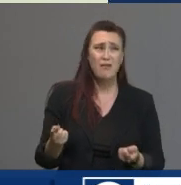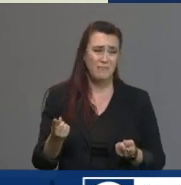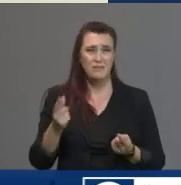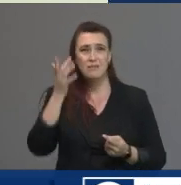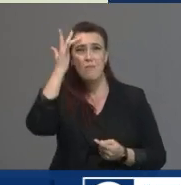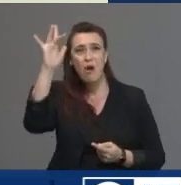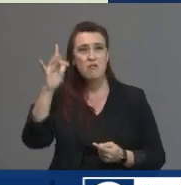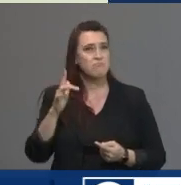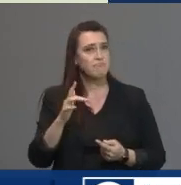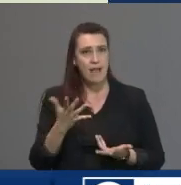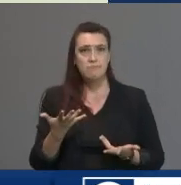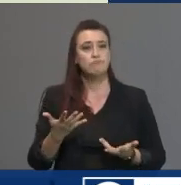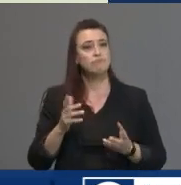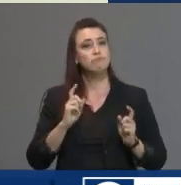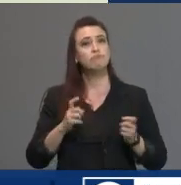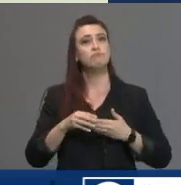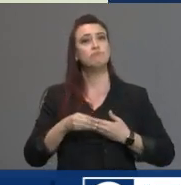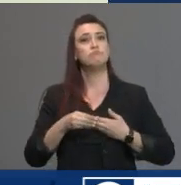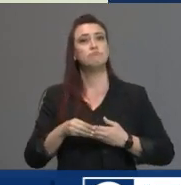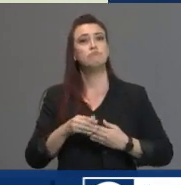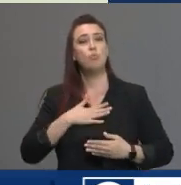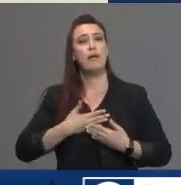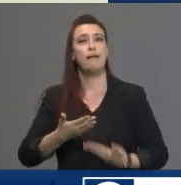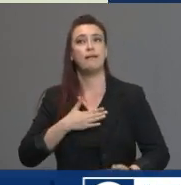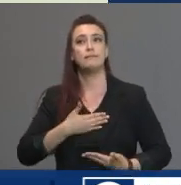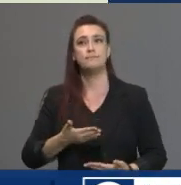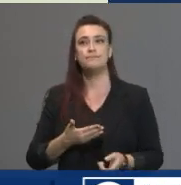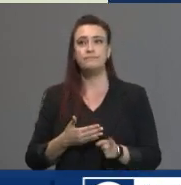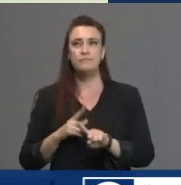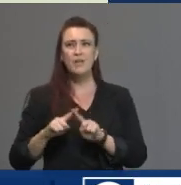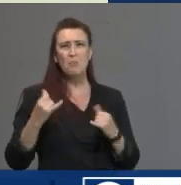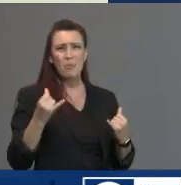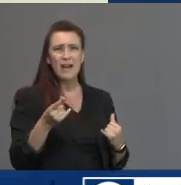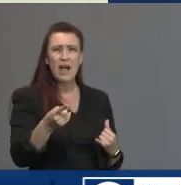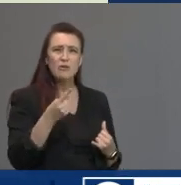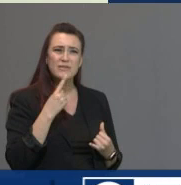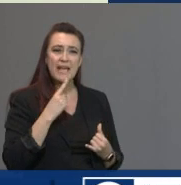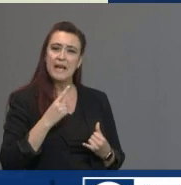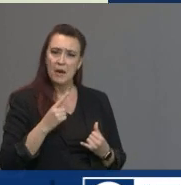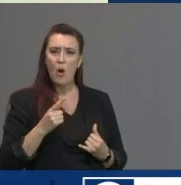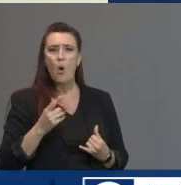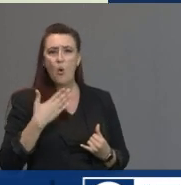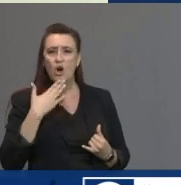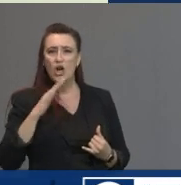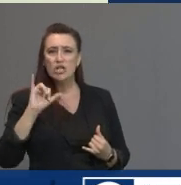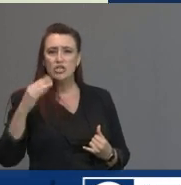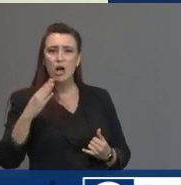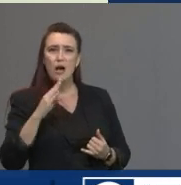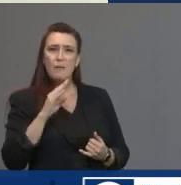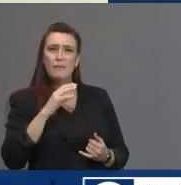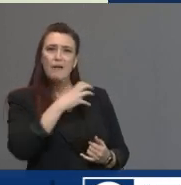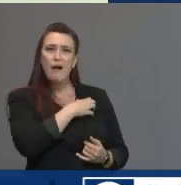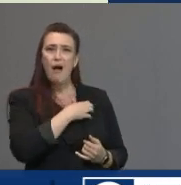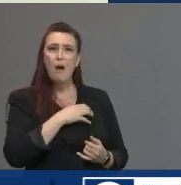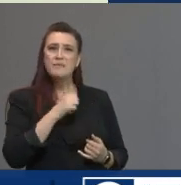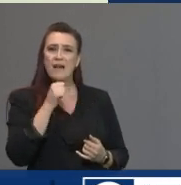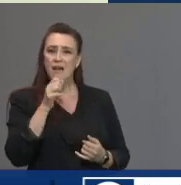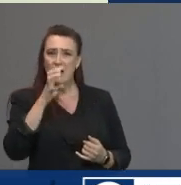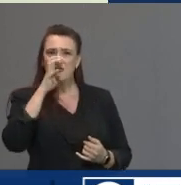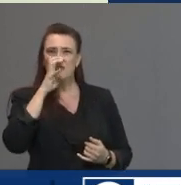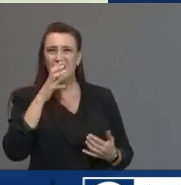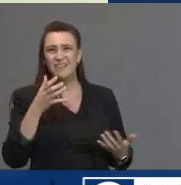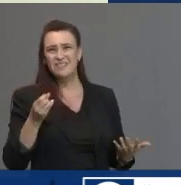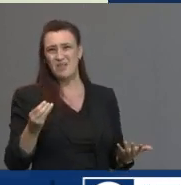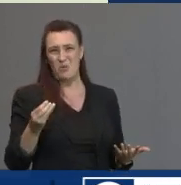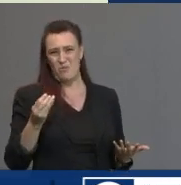that's the spirit we have in this state. Listening to this right now, we're going to hear you say, like, you're glad they took a light touch, so why would any business take what you're saying